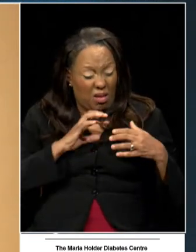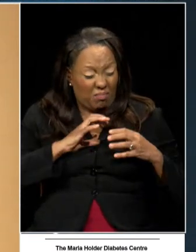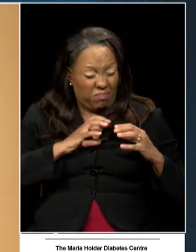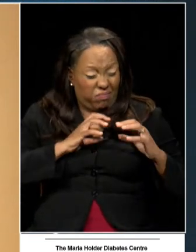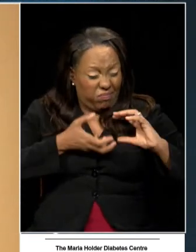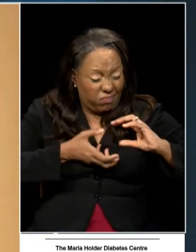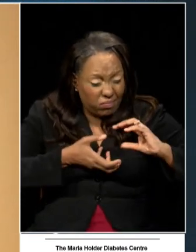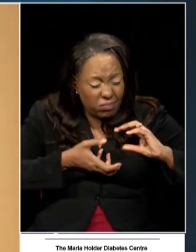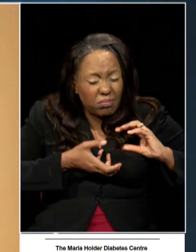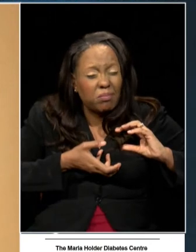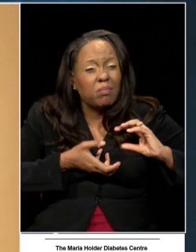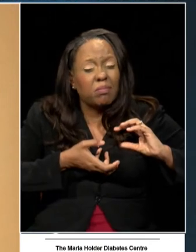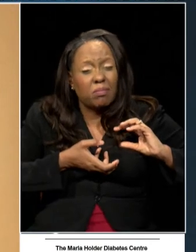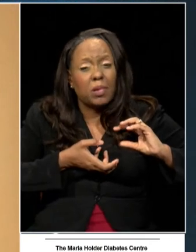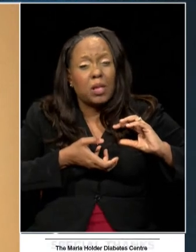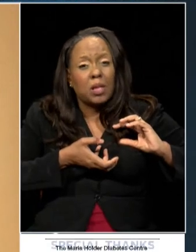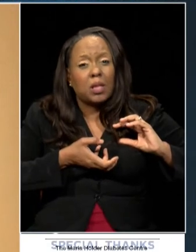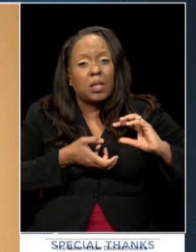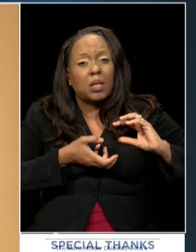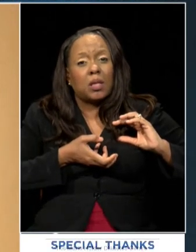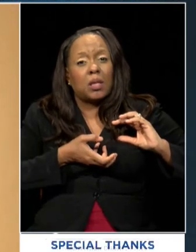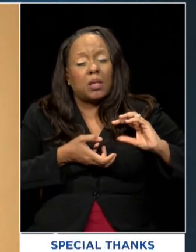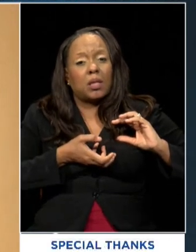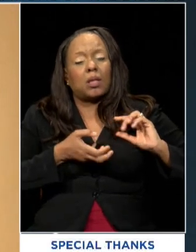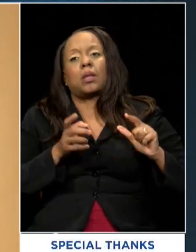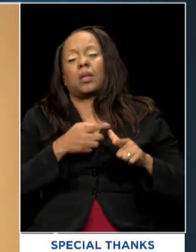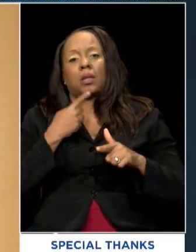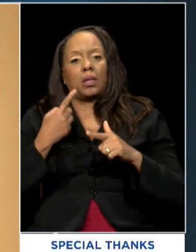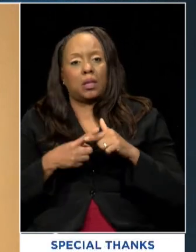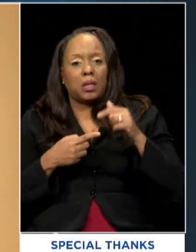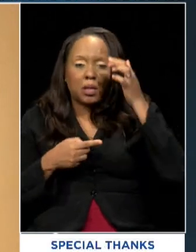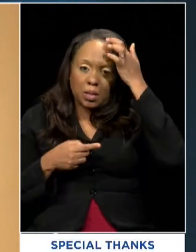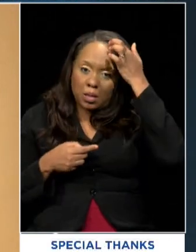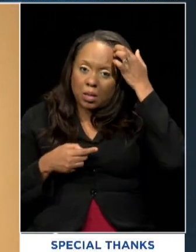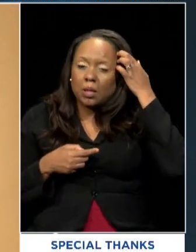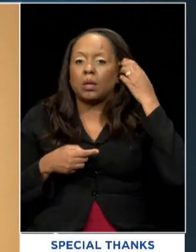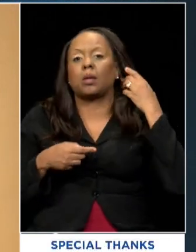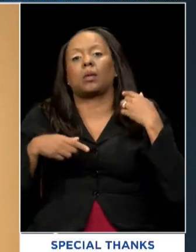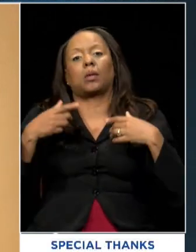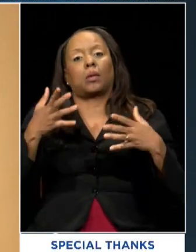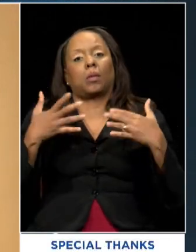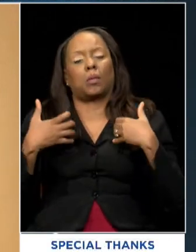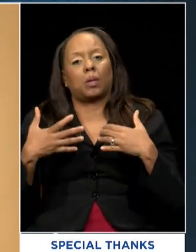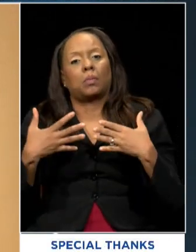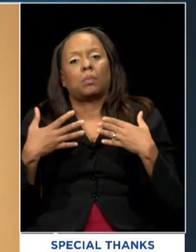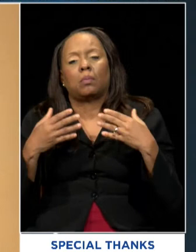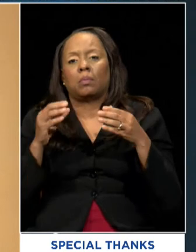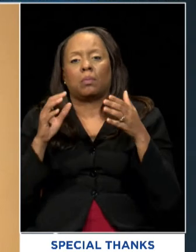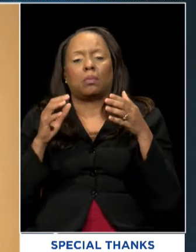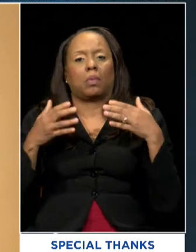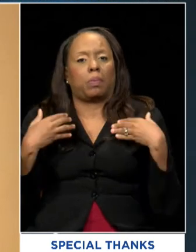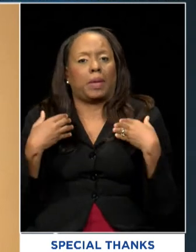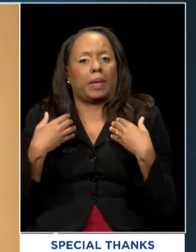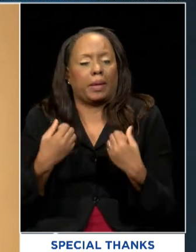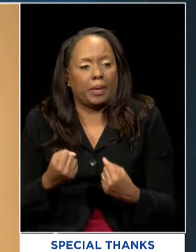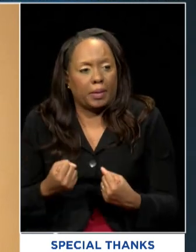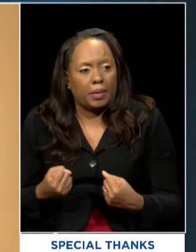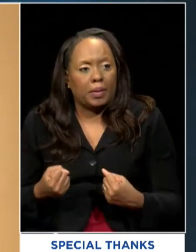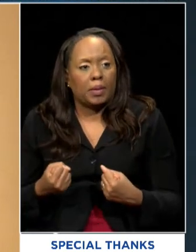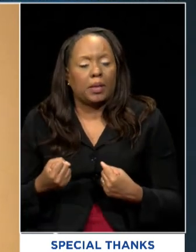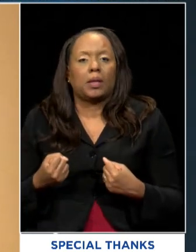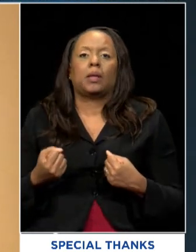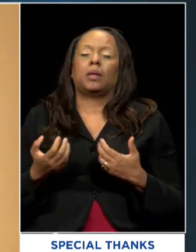over a period of time, the healing process includes cholesterol plaque formation. That's accelerated if you